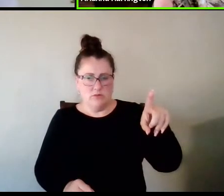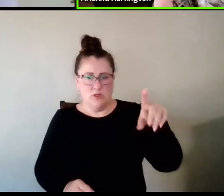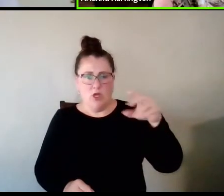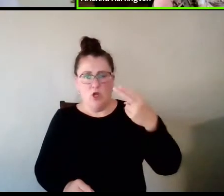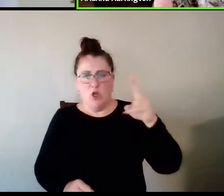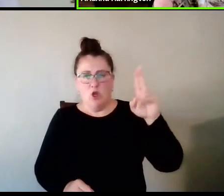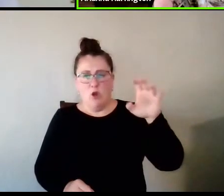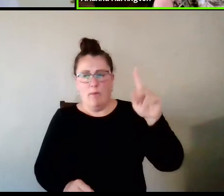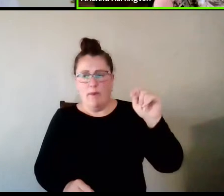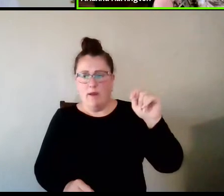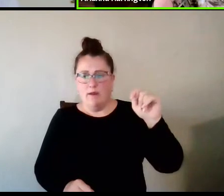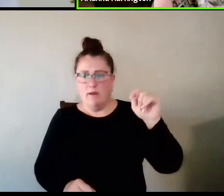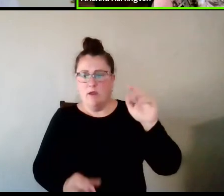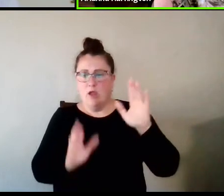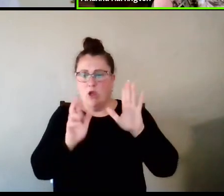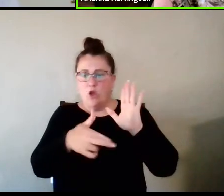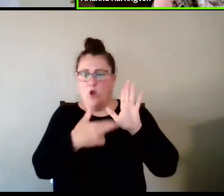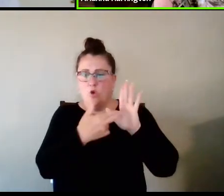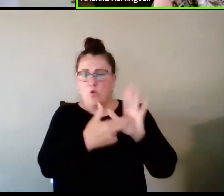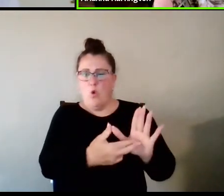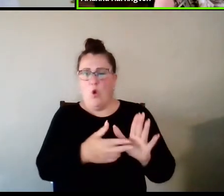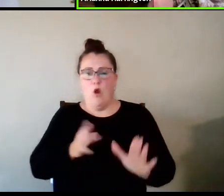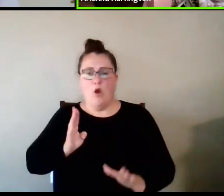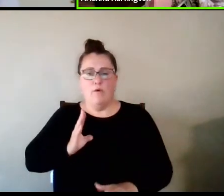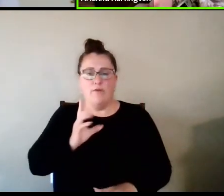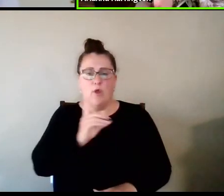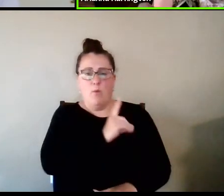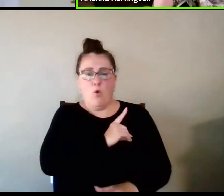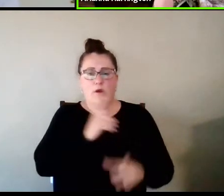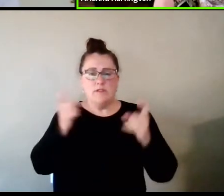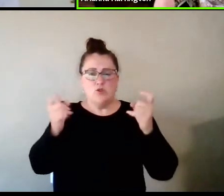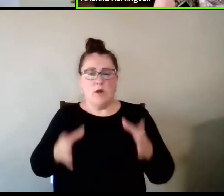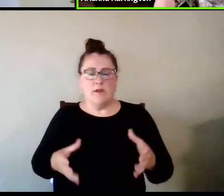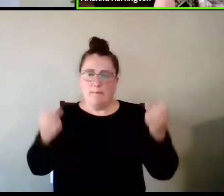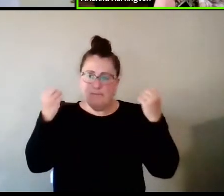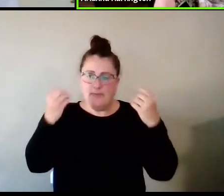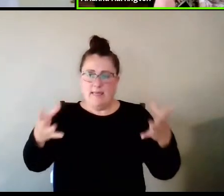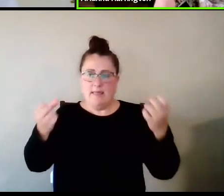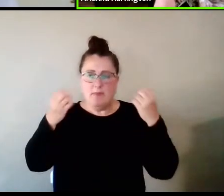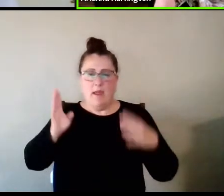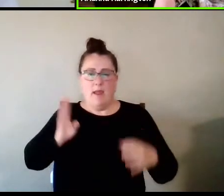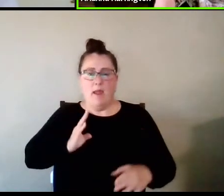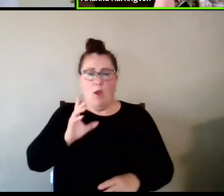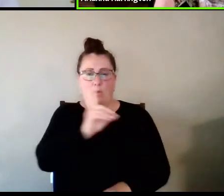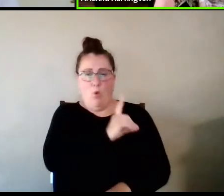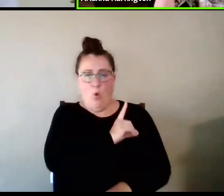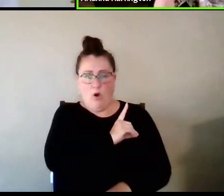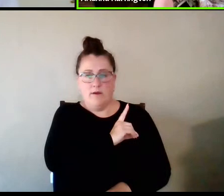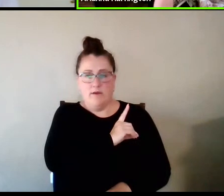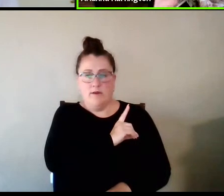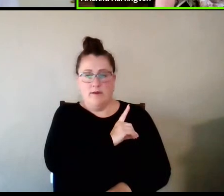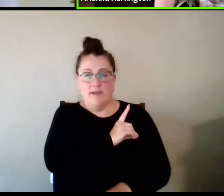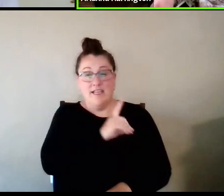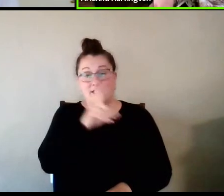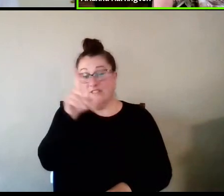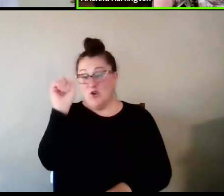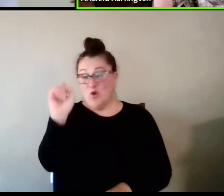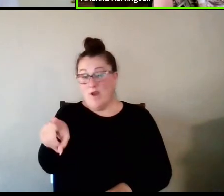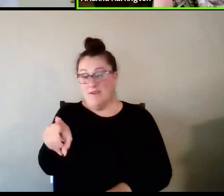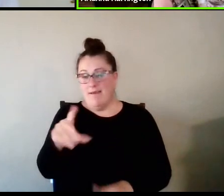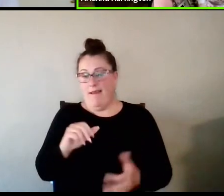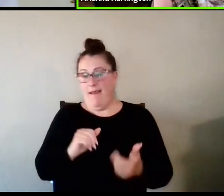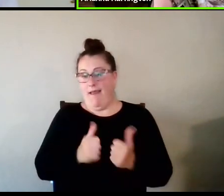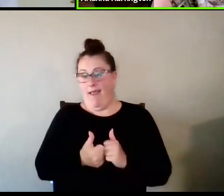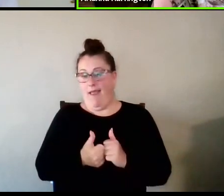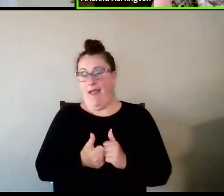Hubert, about the role of board of directors. You're on many boards now. So the question is, how can